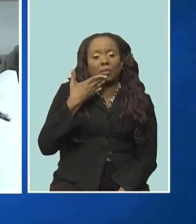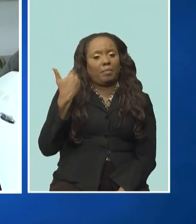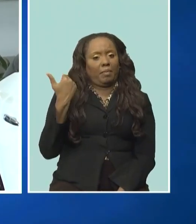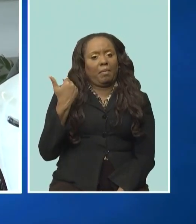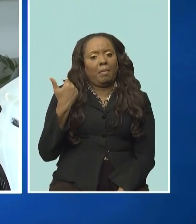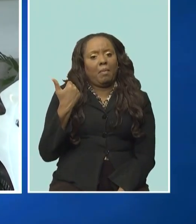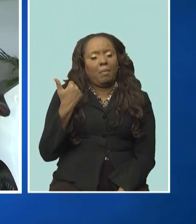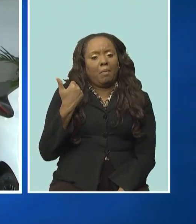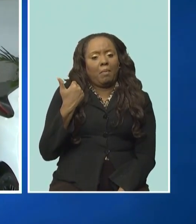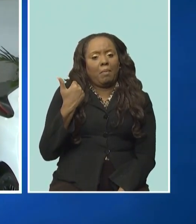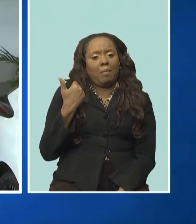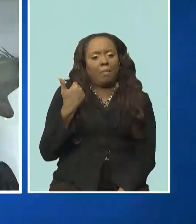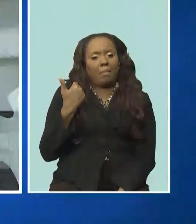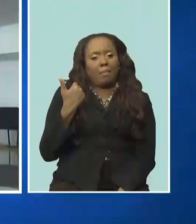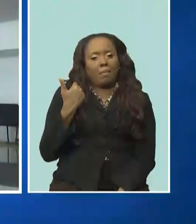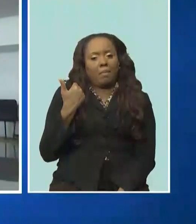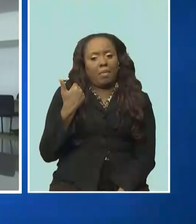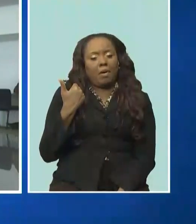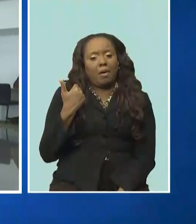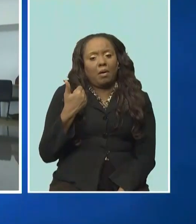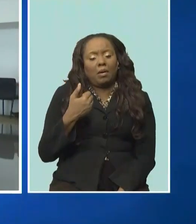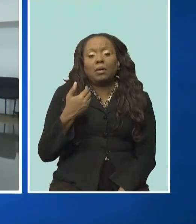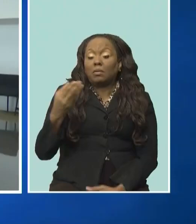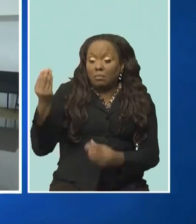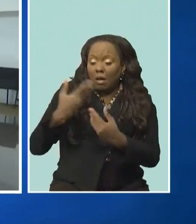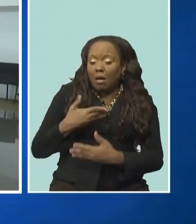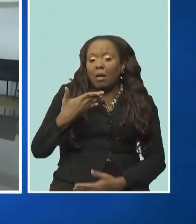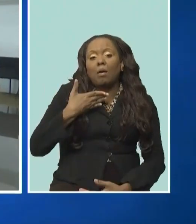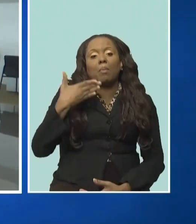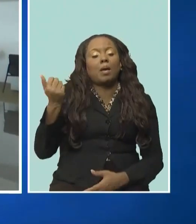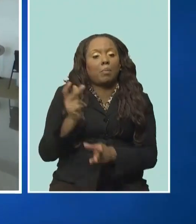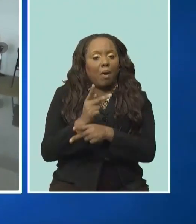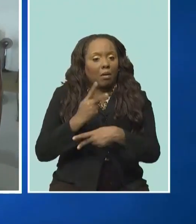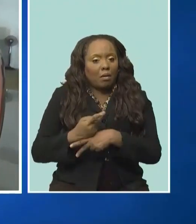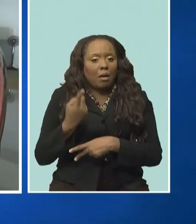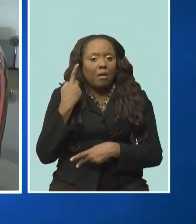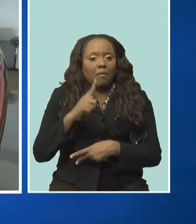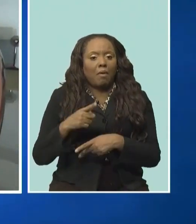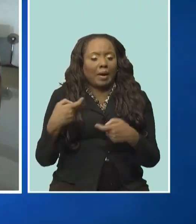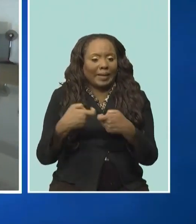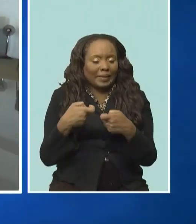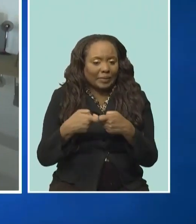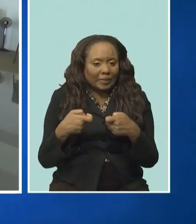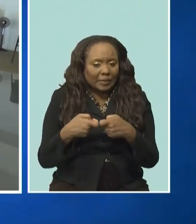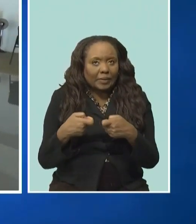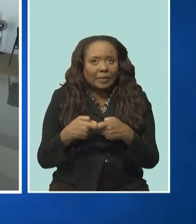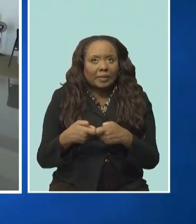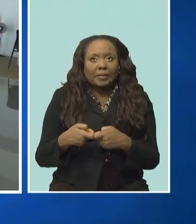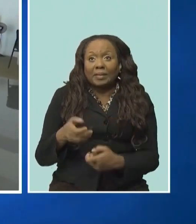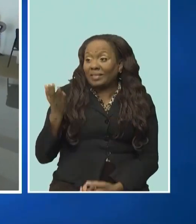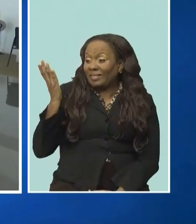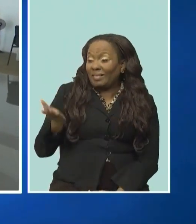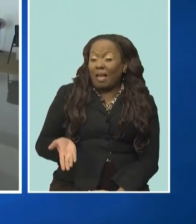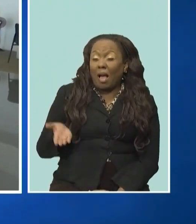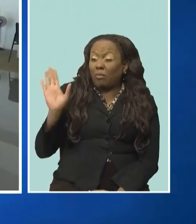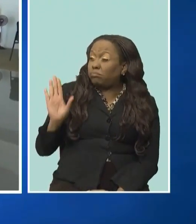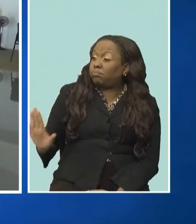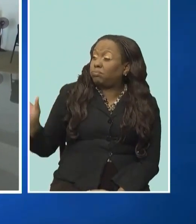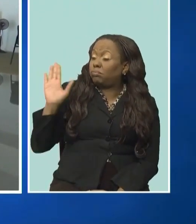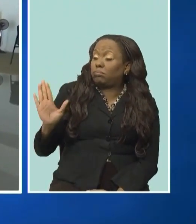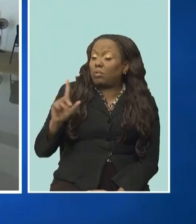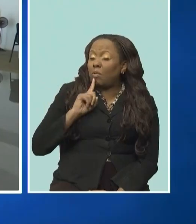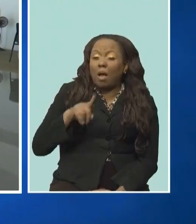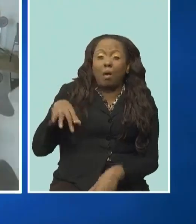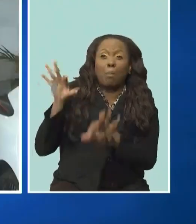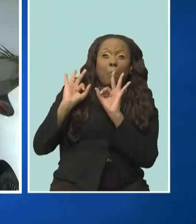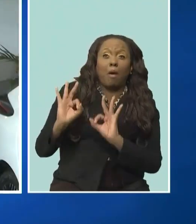whole new concept of electric vehicles and what's available. This vehicle, the e-Power configuration, is really